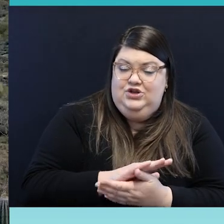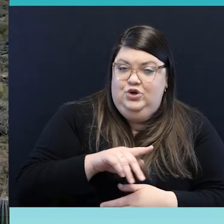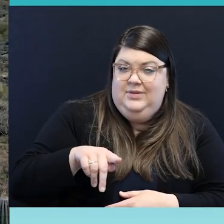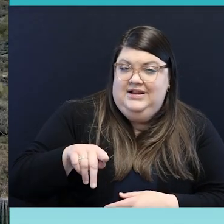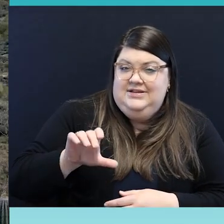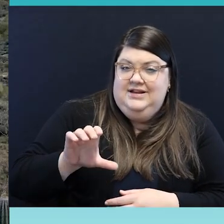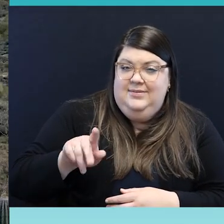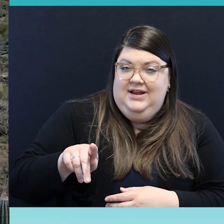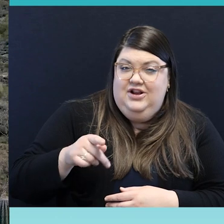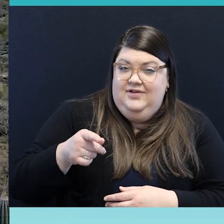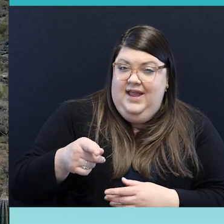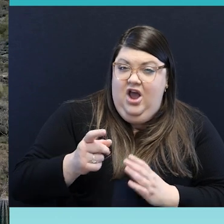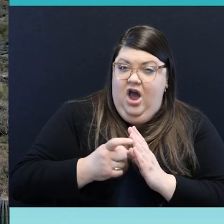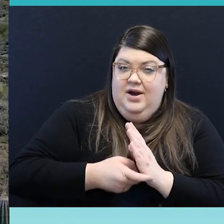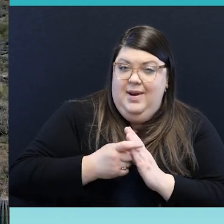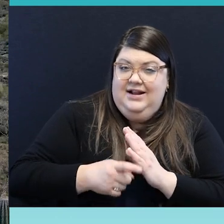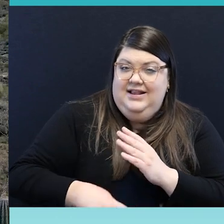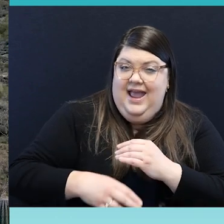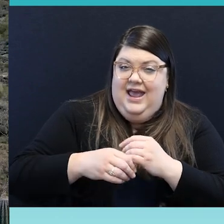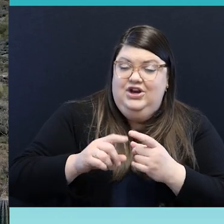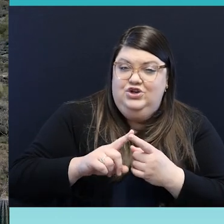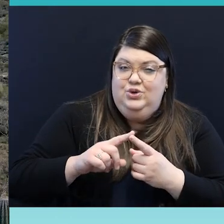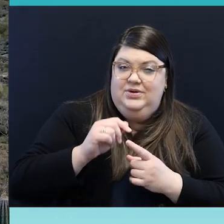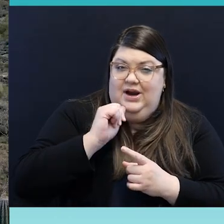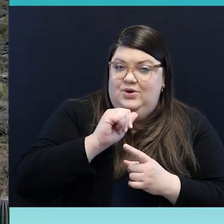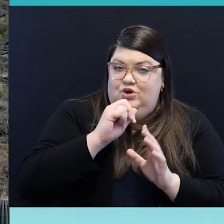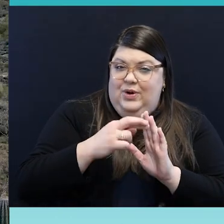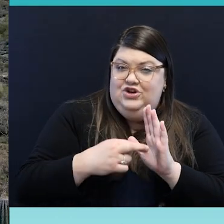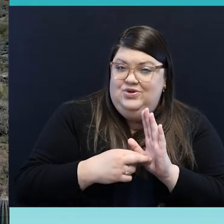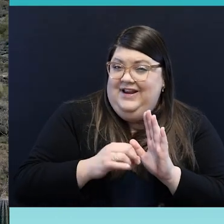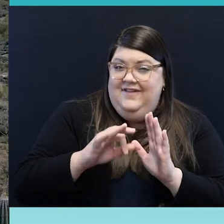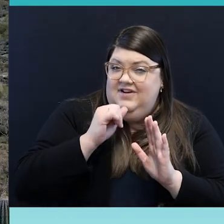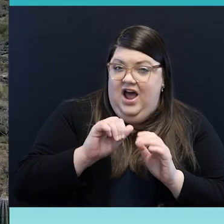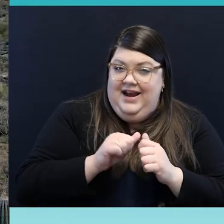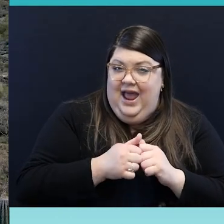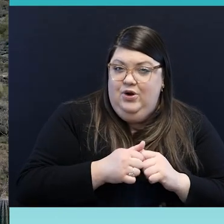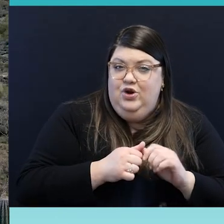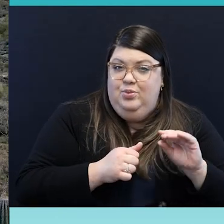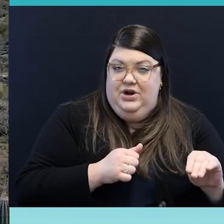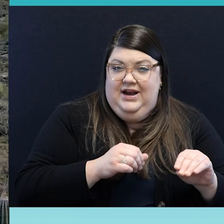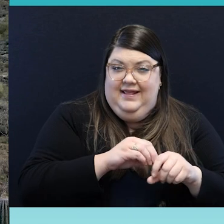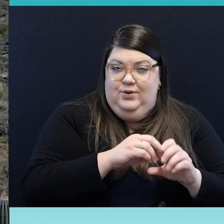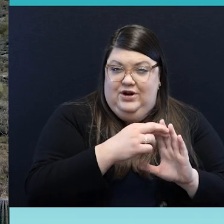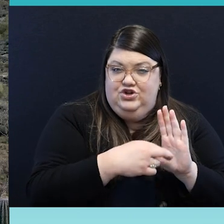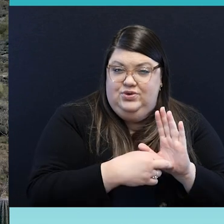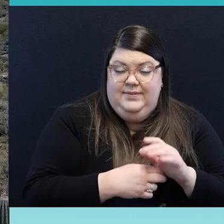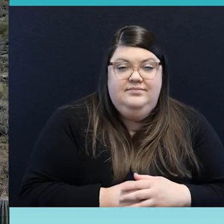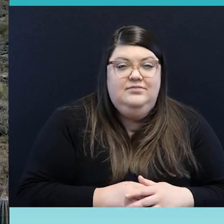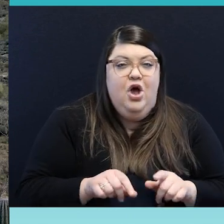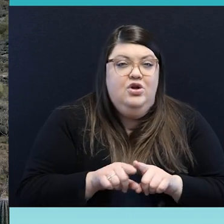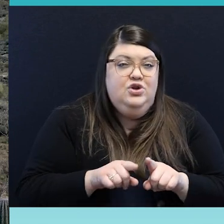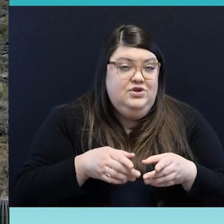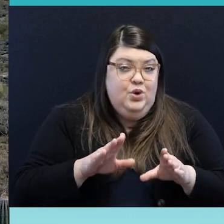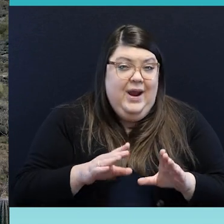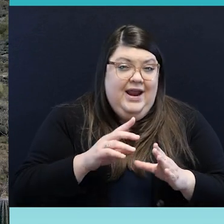to the Arizona registry? Or if not, how do they get into it? And also, is there a way to check if you think they were in your